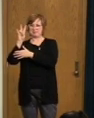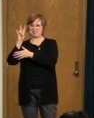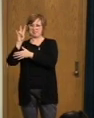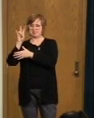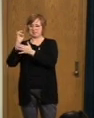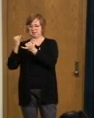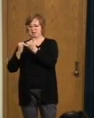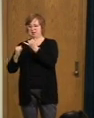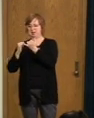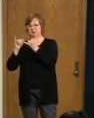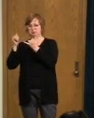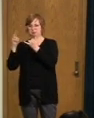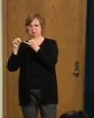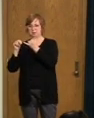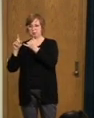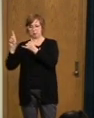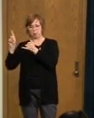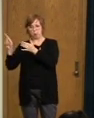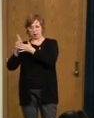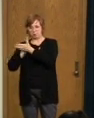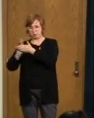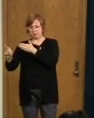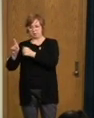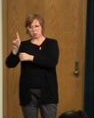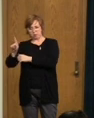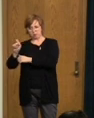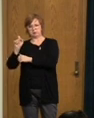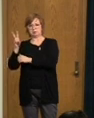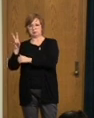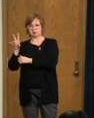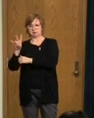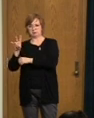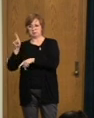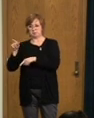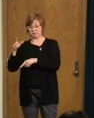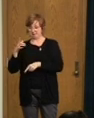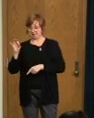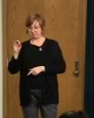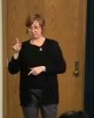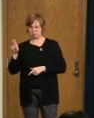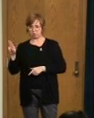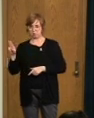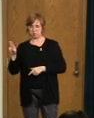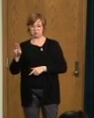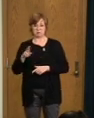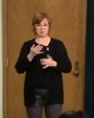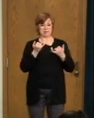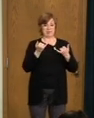January where we had that week of 167 additional cases. We